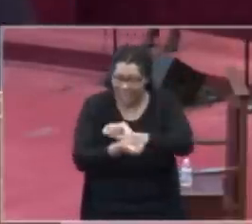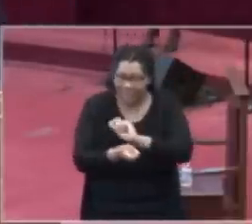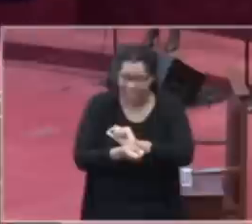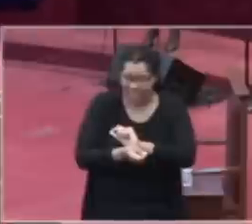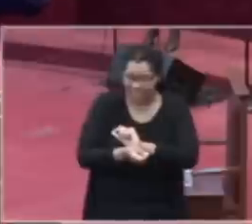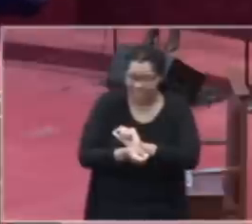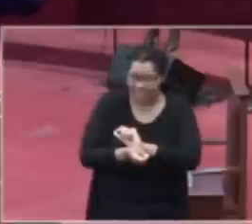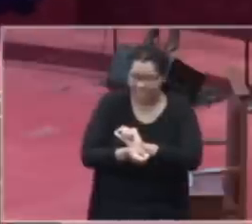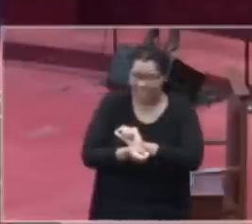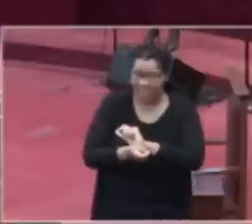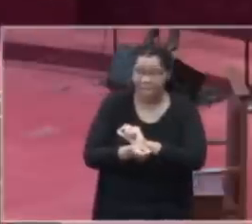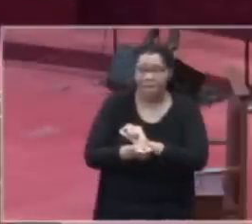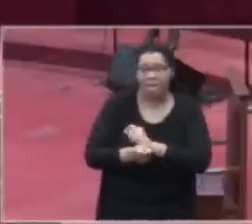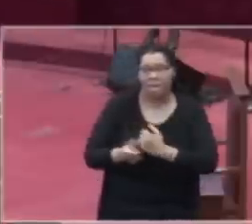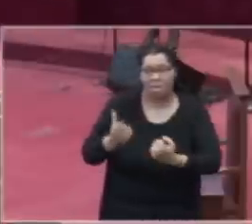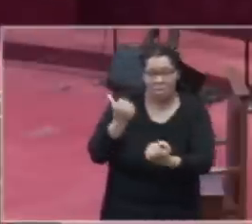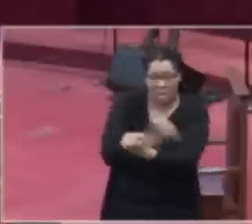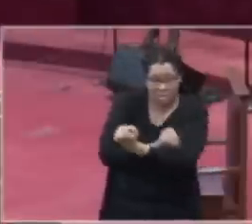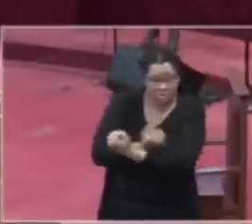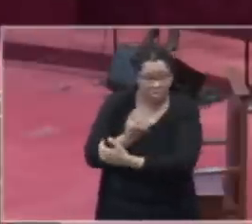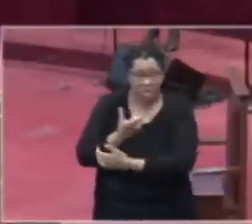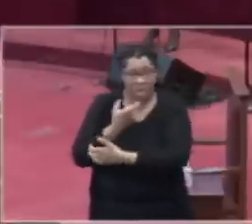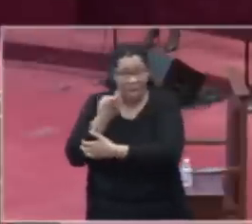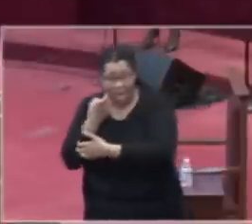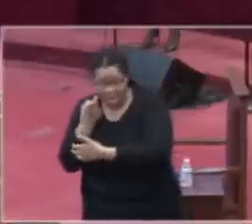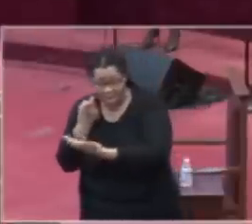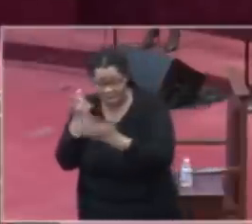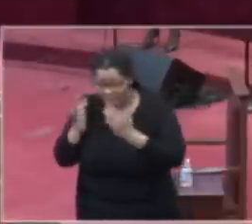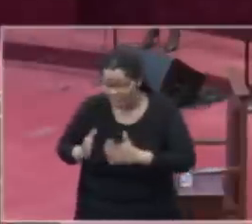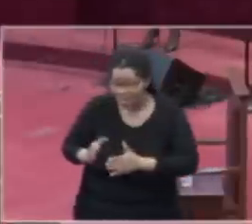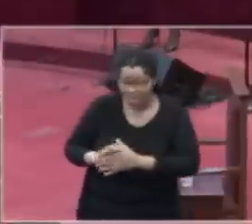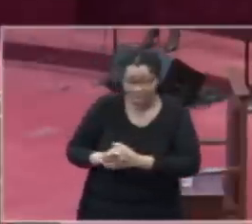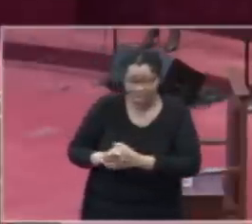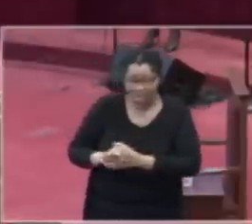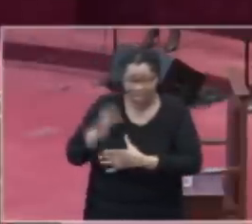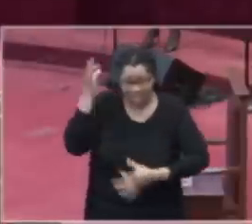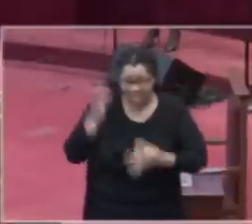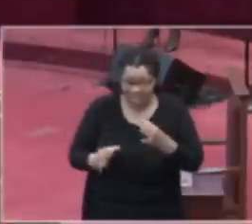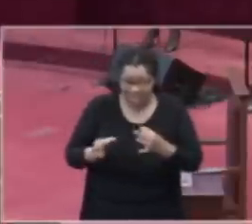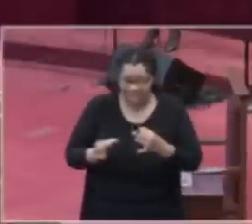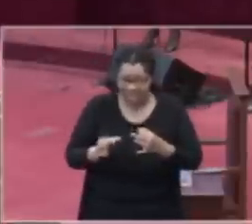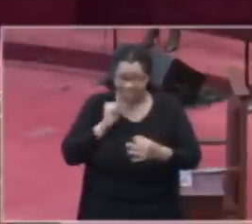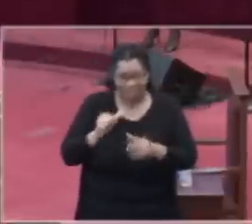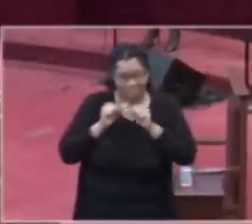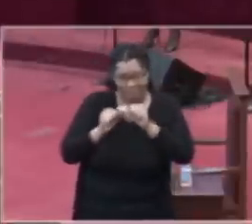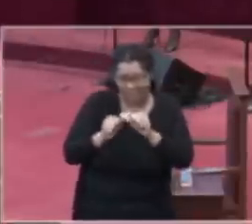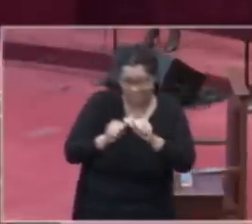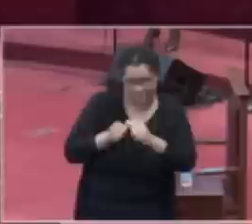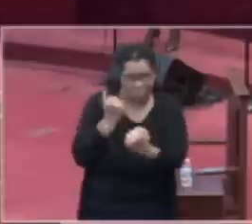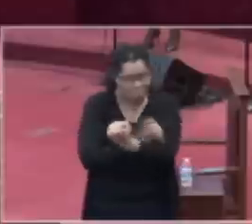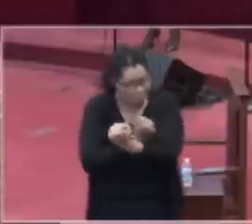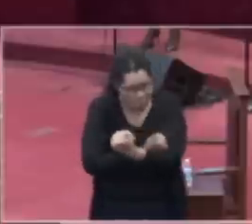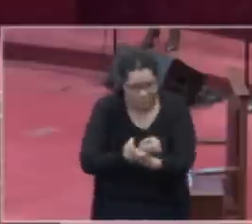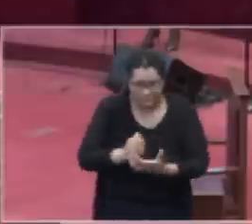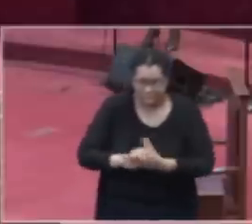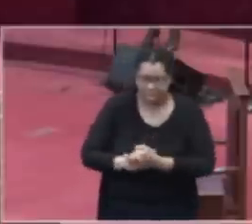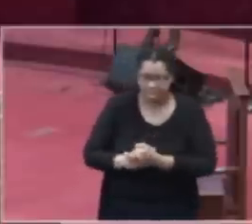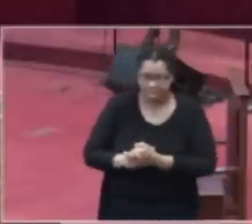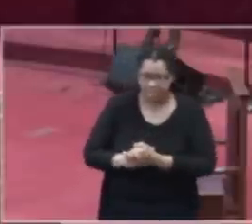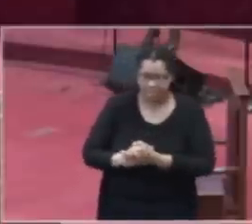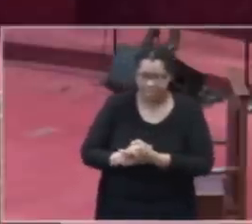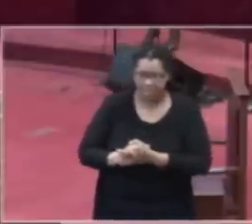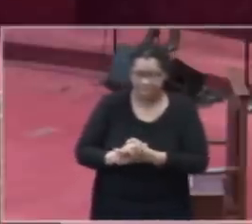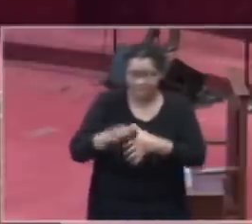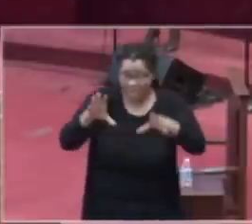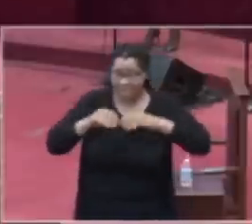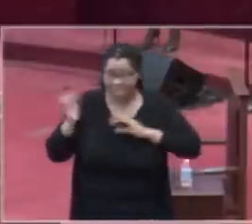a drug addict and make that drug addict drop his or her drugs and pick up the blood